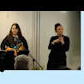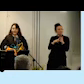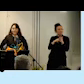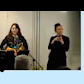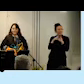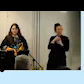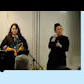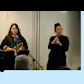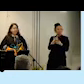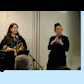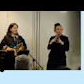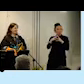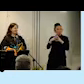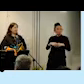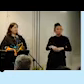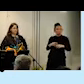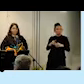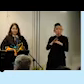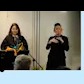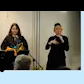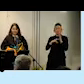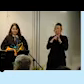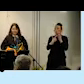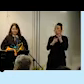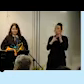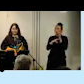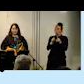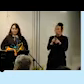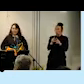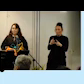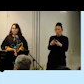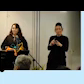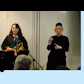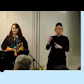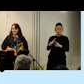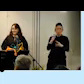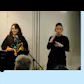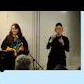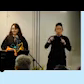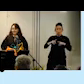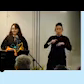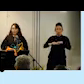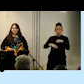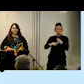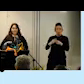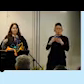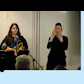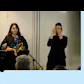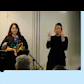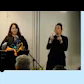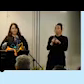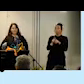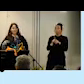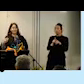neuron. And these changes are key factors in the development of Alzheimer's disease. And you'd be surprised to hear that we all start